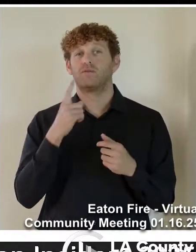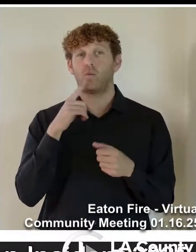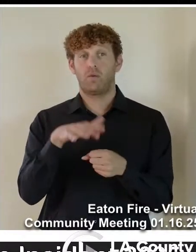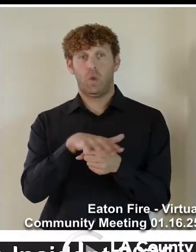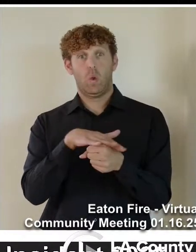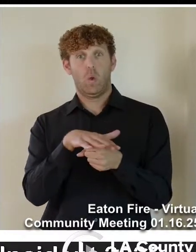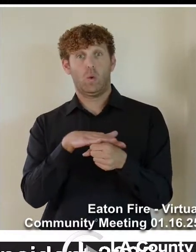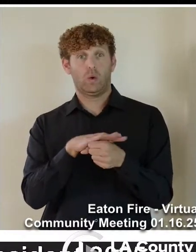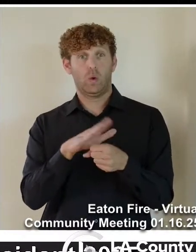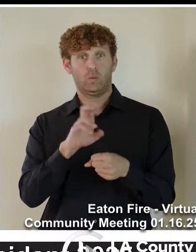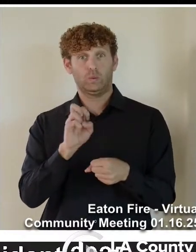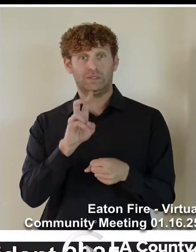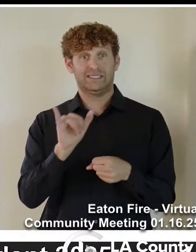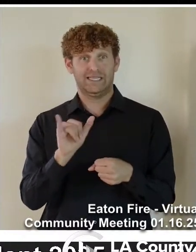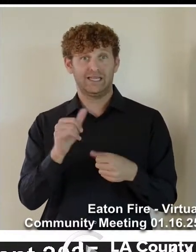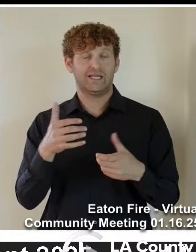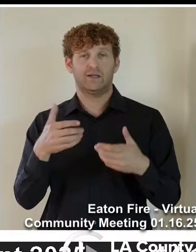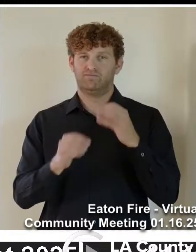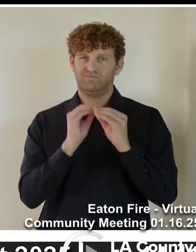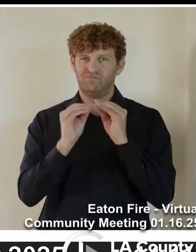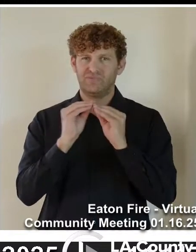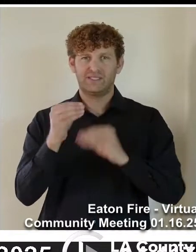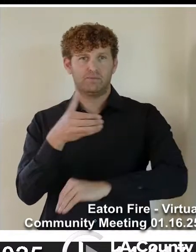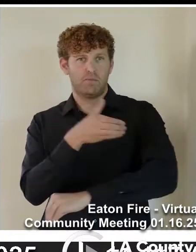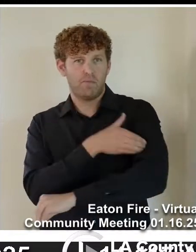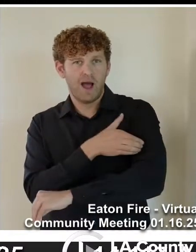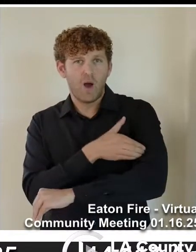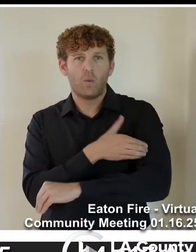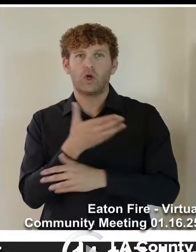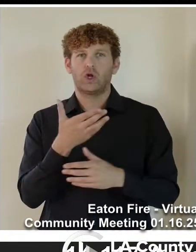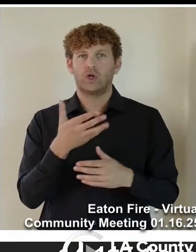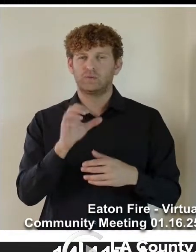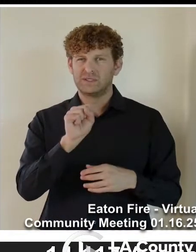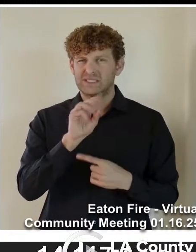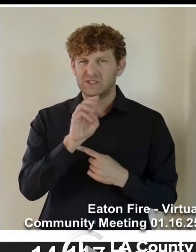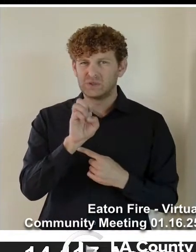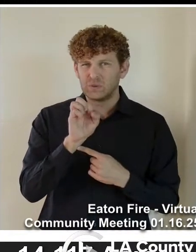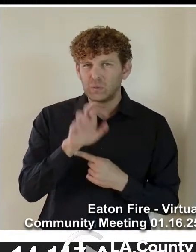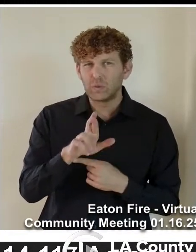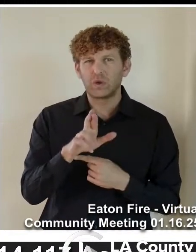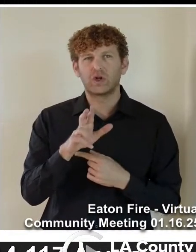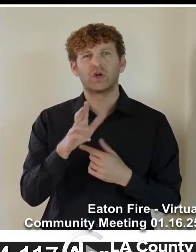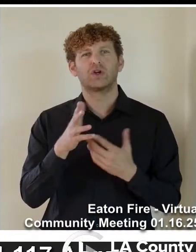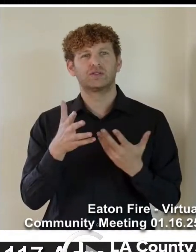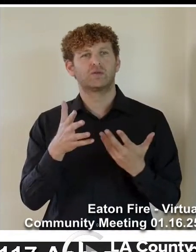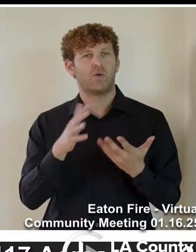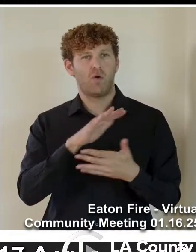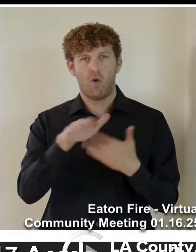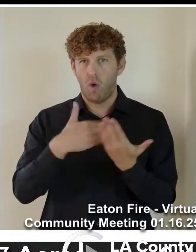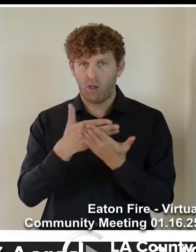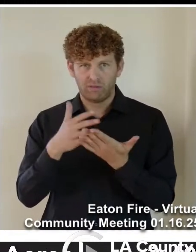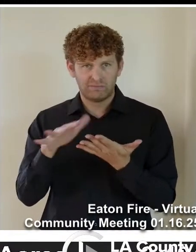water, and sewer service, all of which have been damaged. Today, the LA County Health Officer issued a